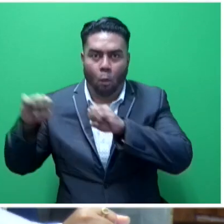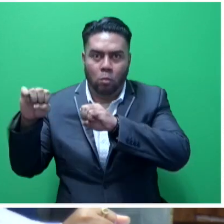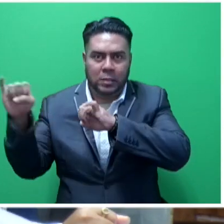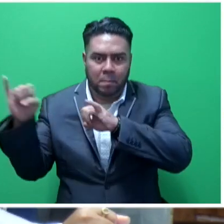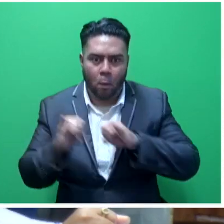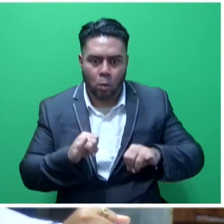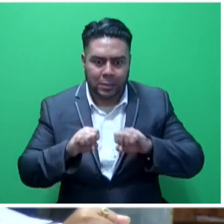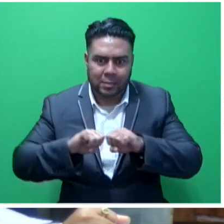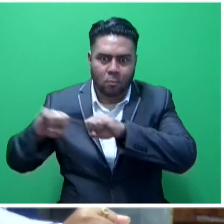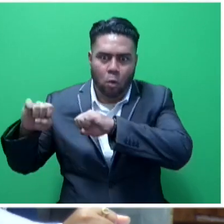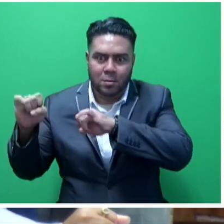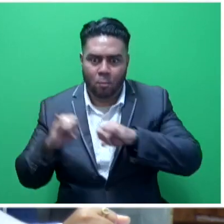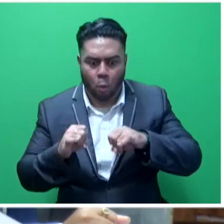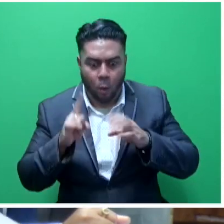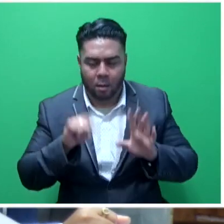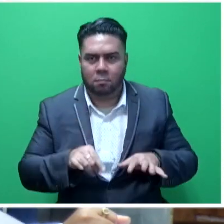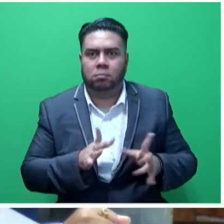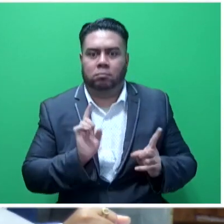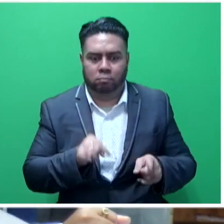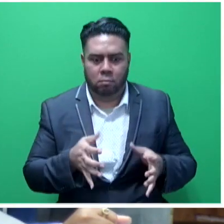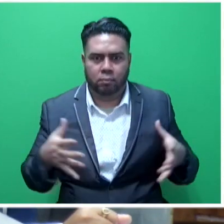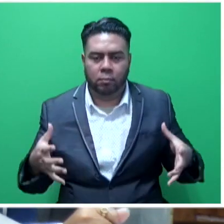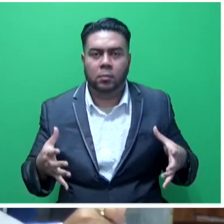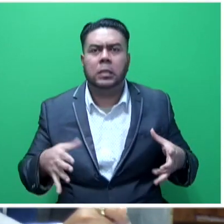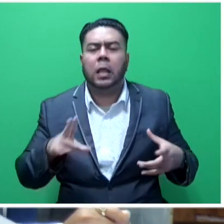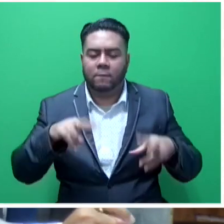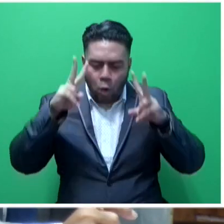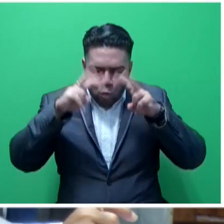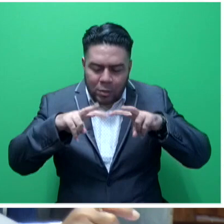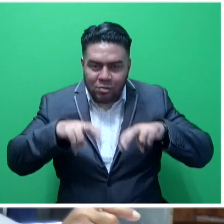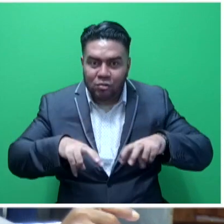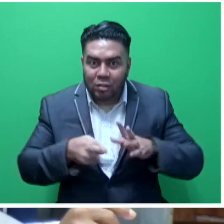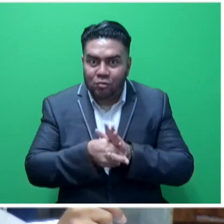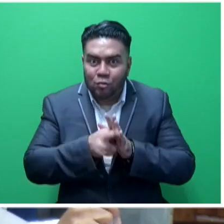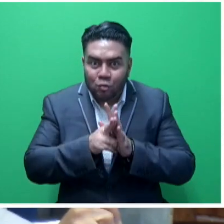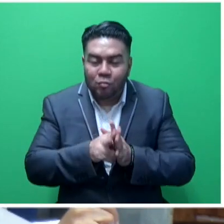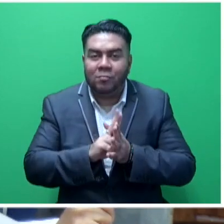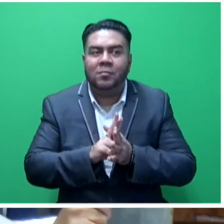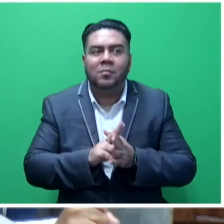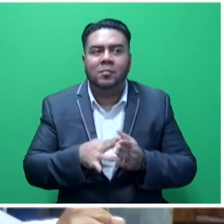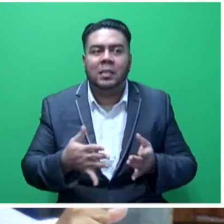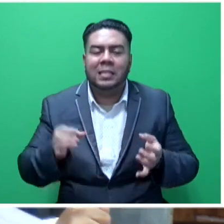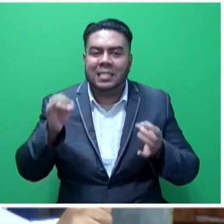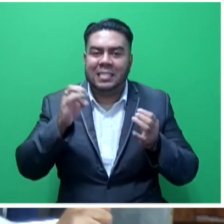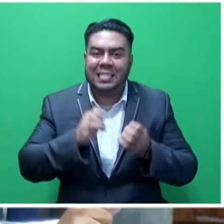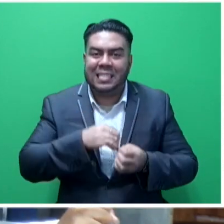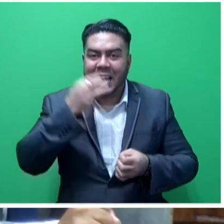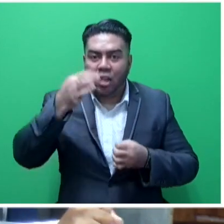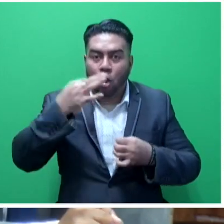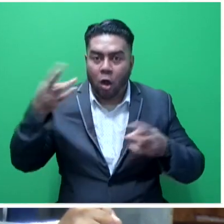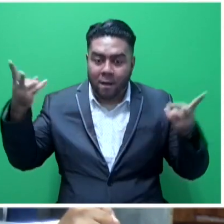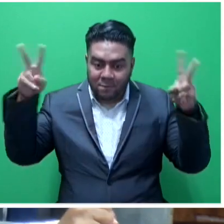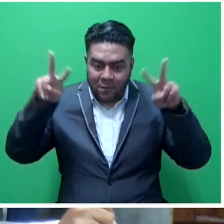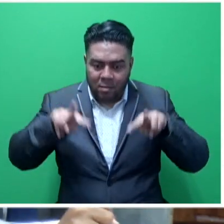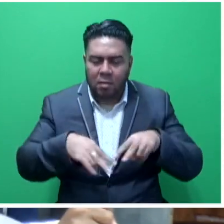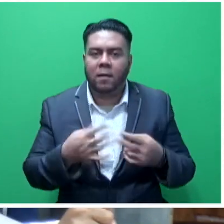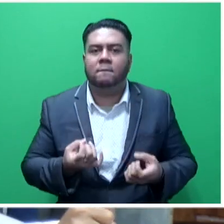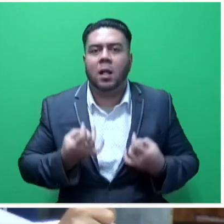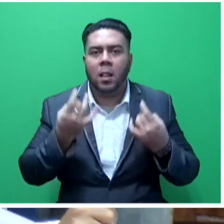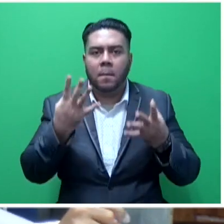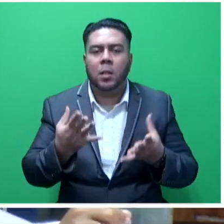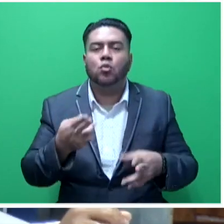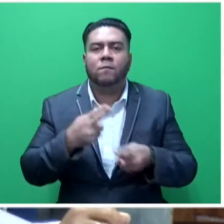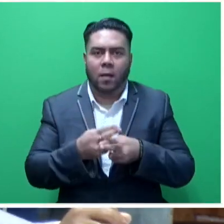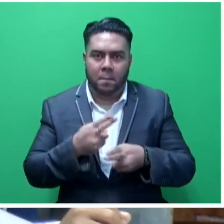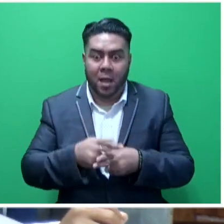also have cold storage facility at our research station right there in Sigatoka Valley, which is available to farmers if they